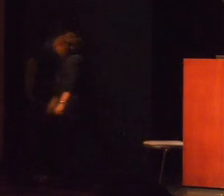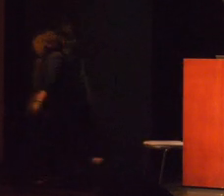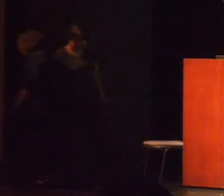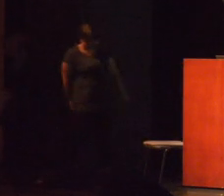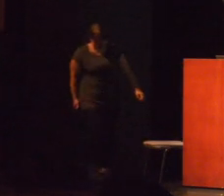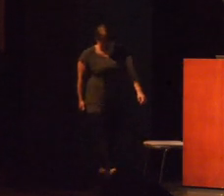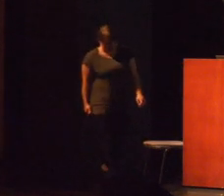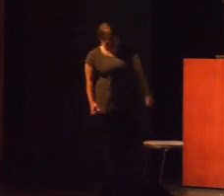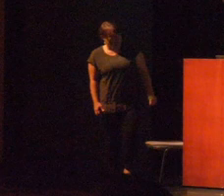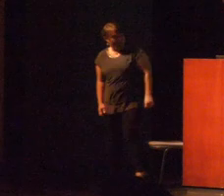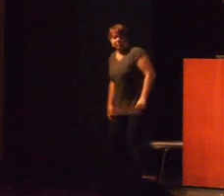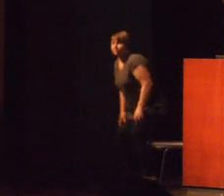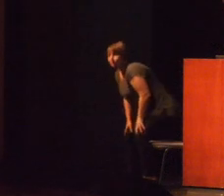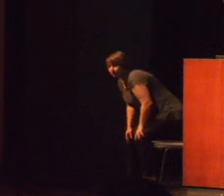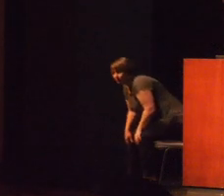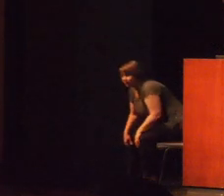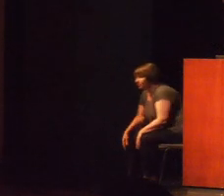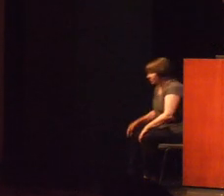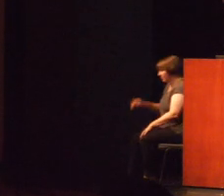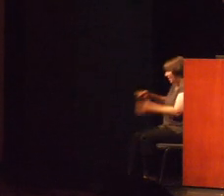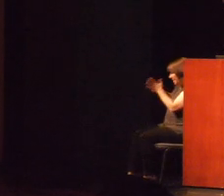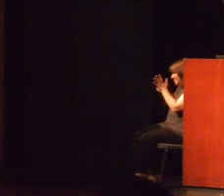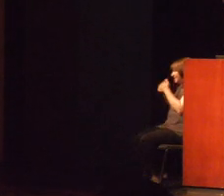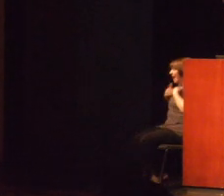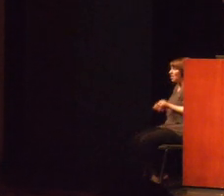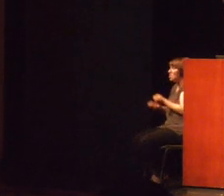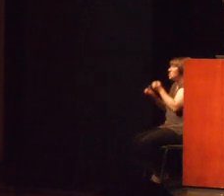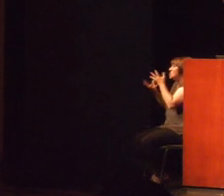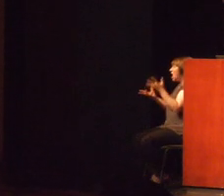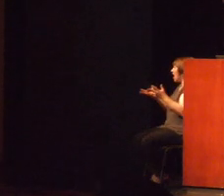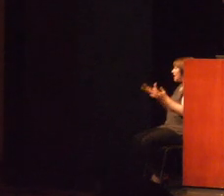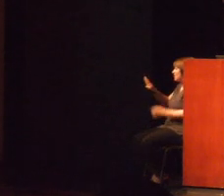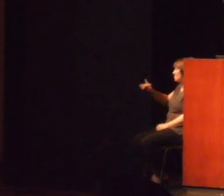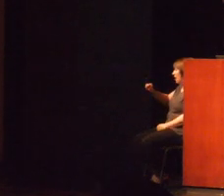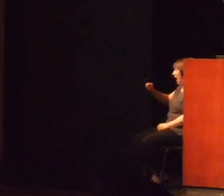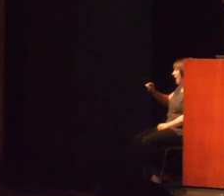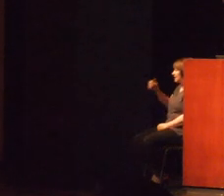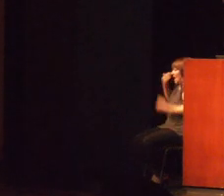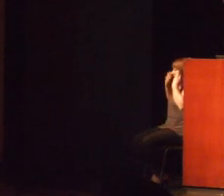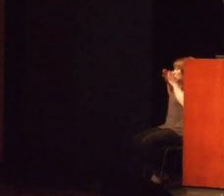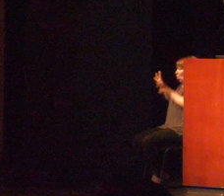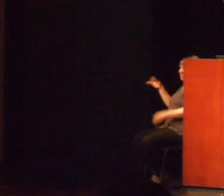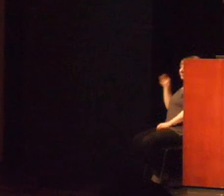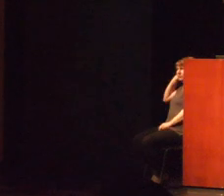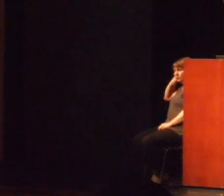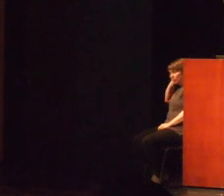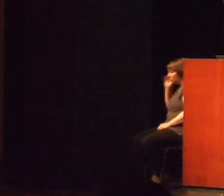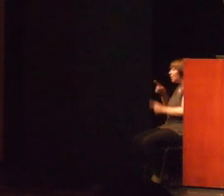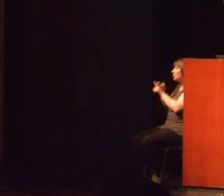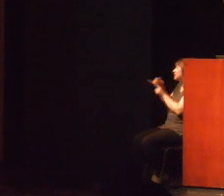And then I have a lot of bias, unconscious bias that comes from that. So contact is